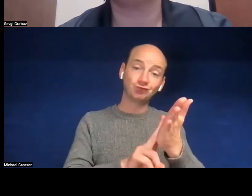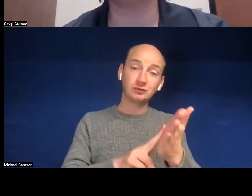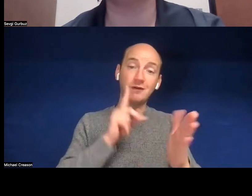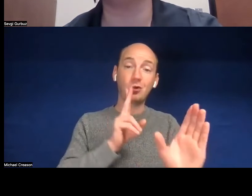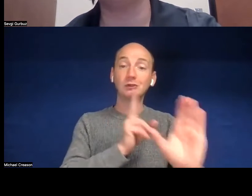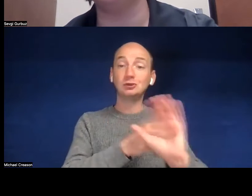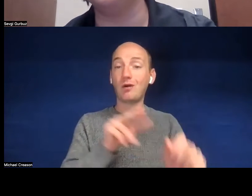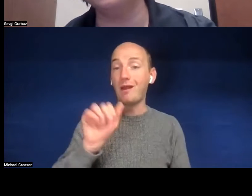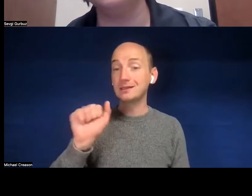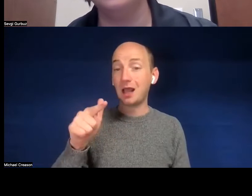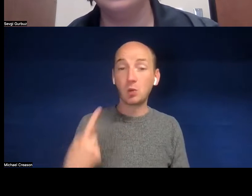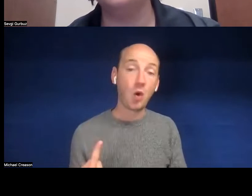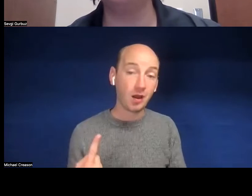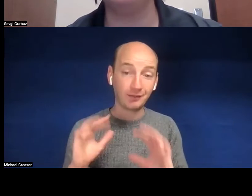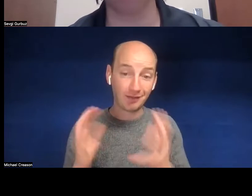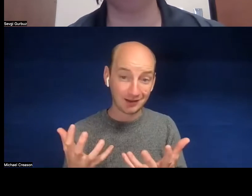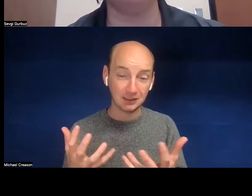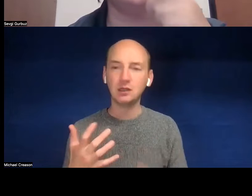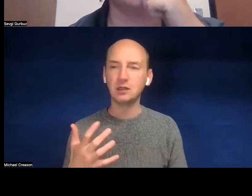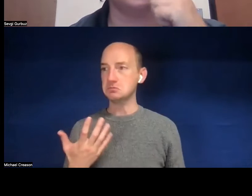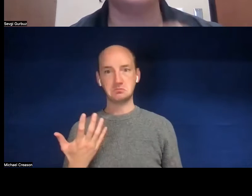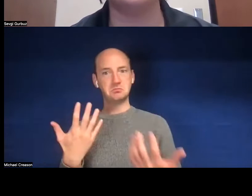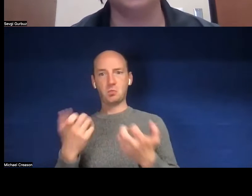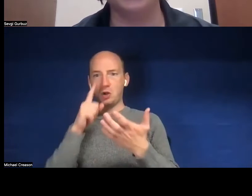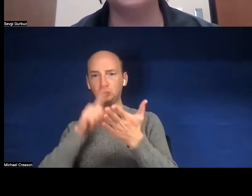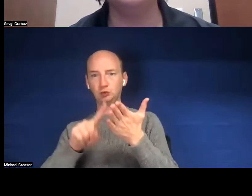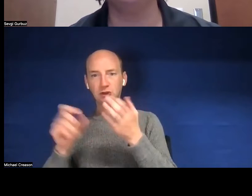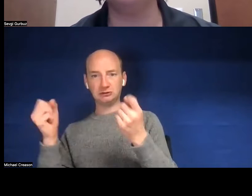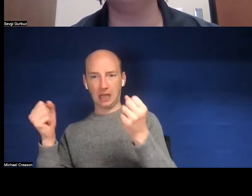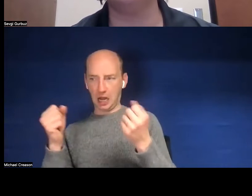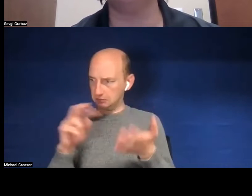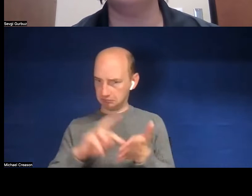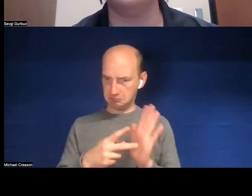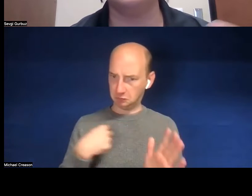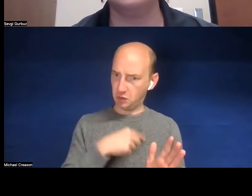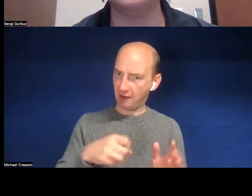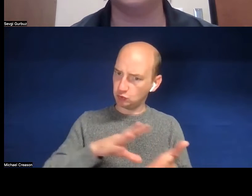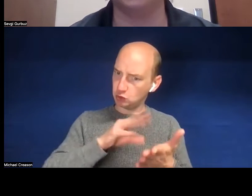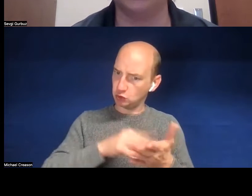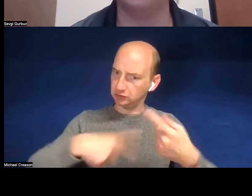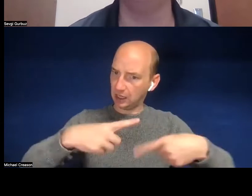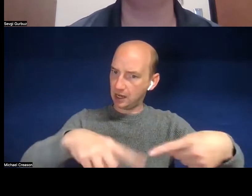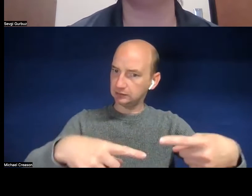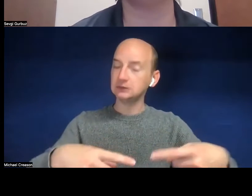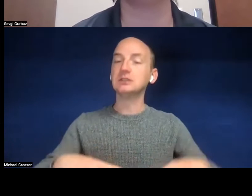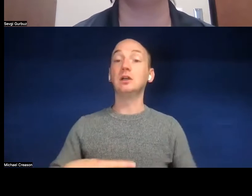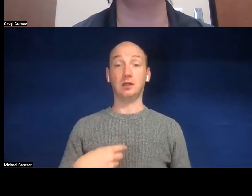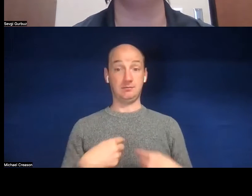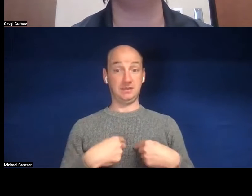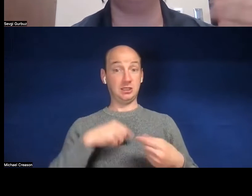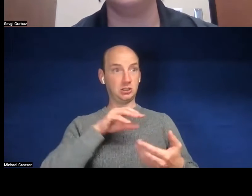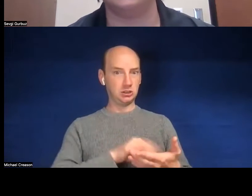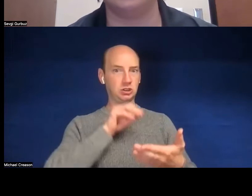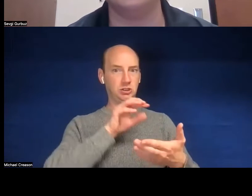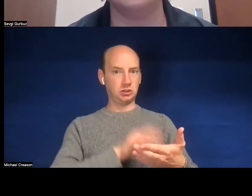to learn something about sign language. And it was painfully obvious to us that clearly the way that I, as a learner, tried